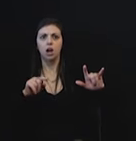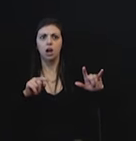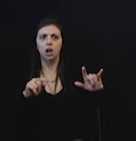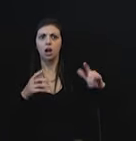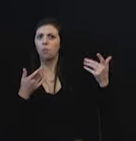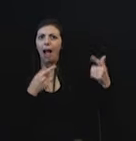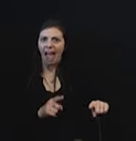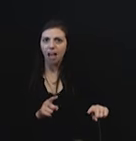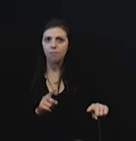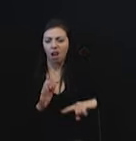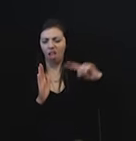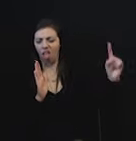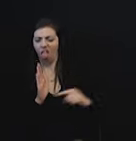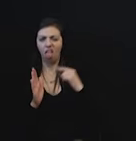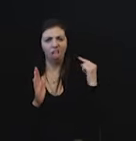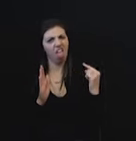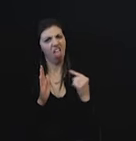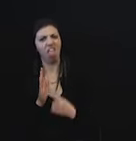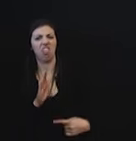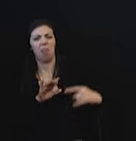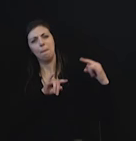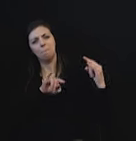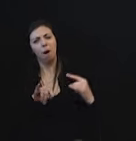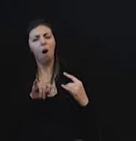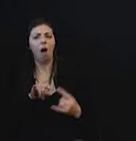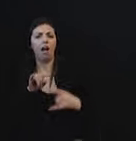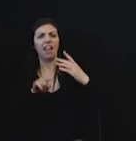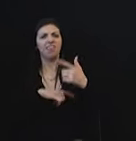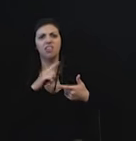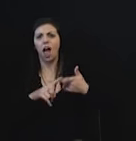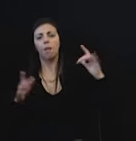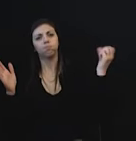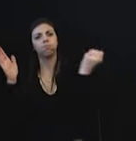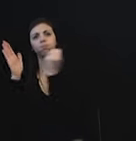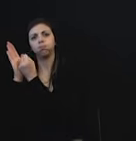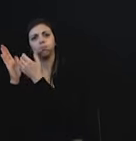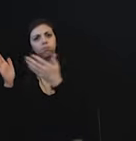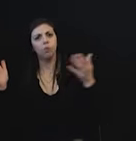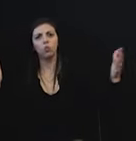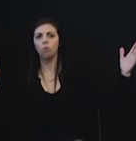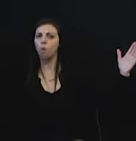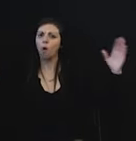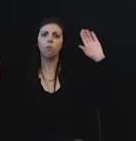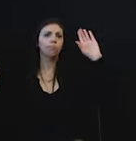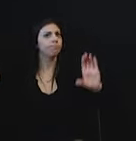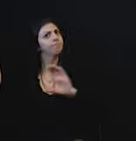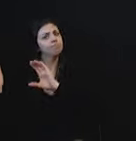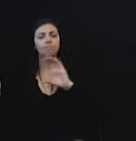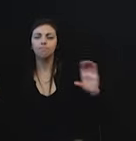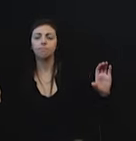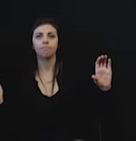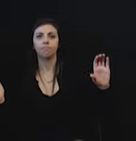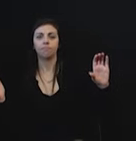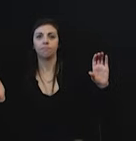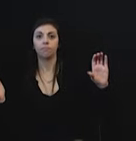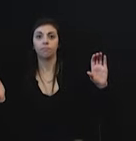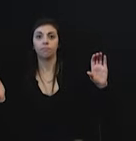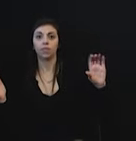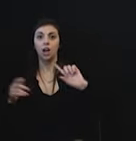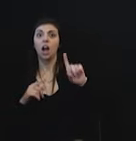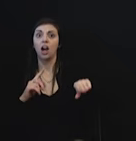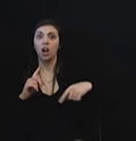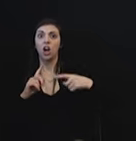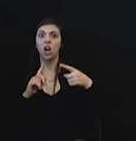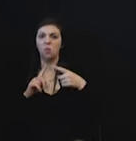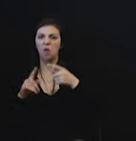pain, and the cross. And as he was put on that cross, as he was